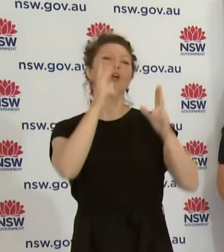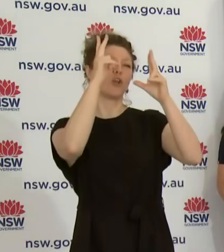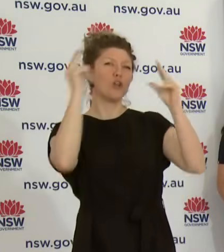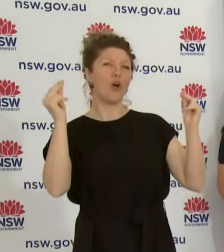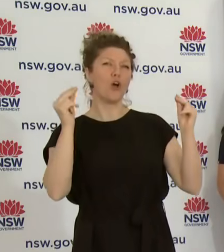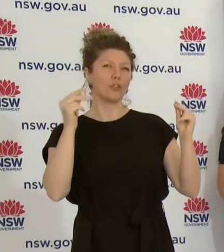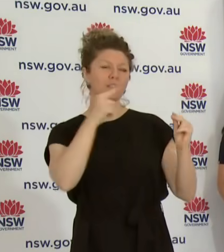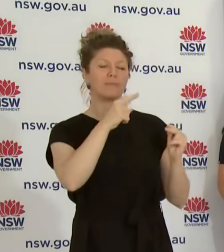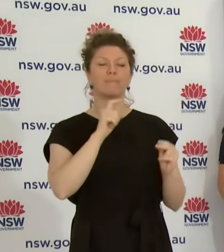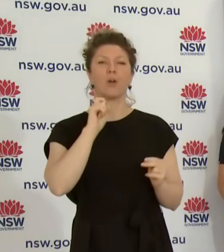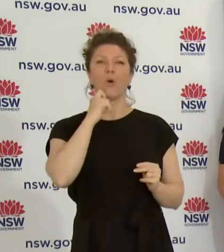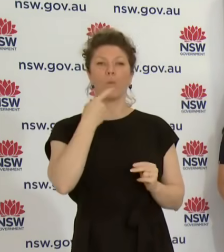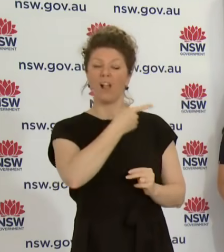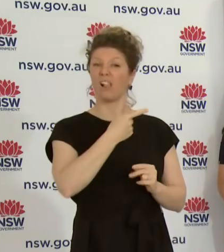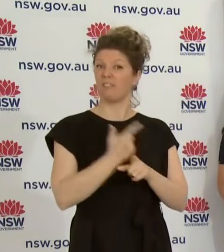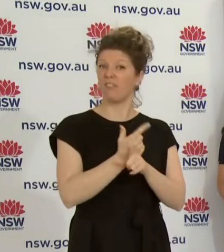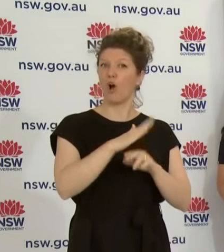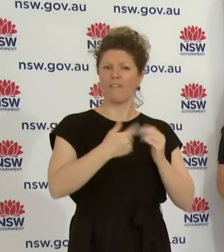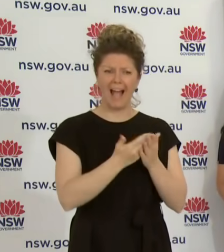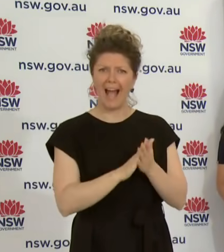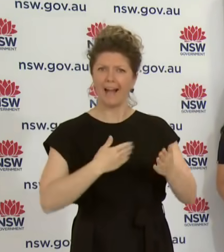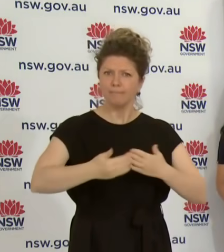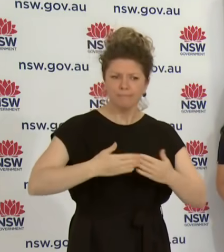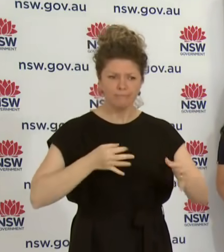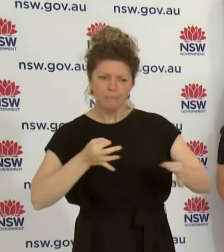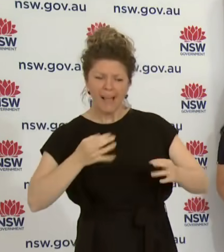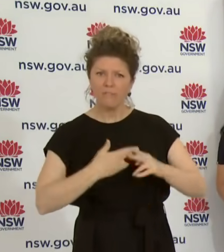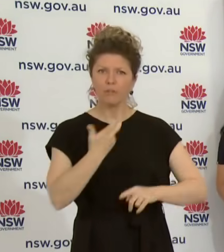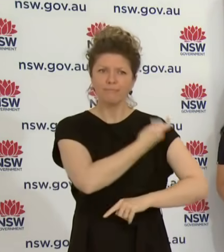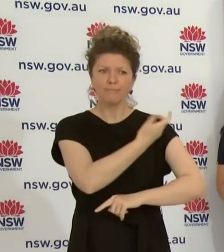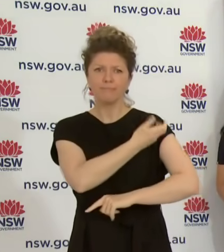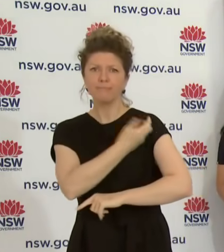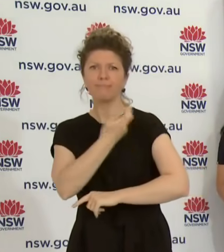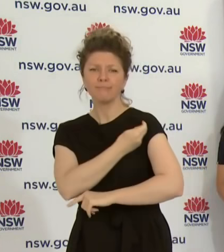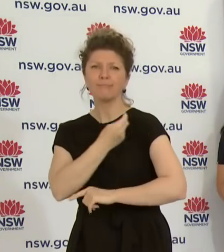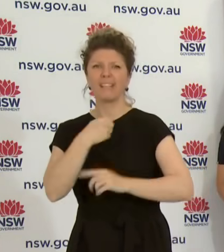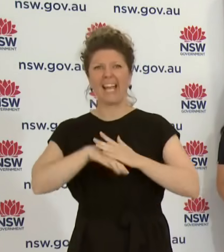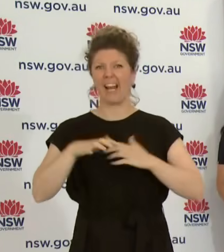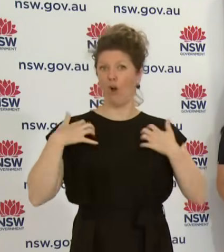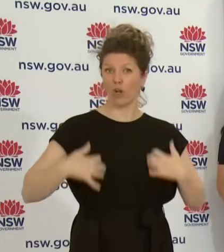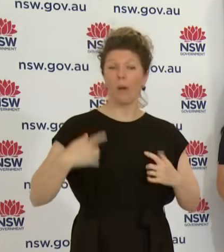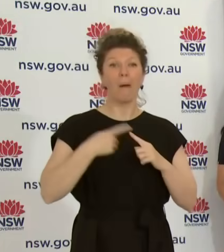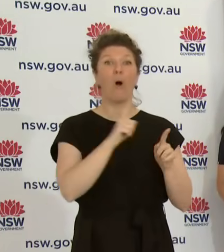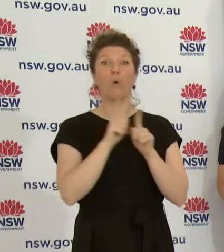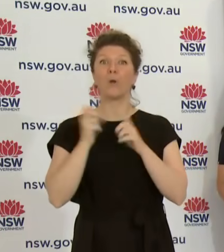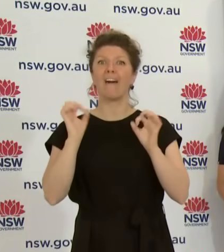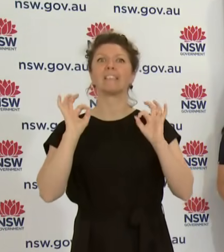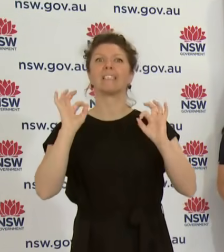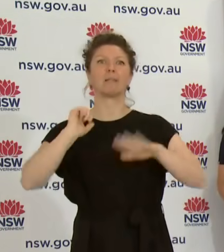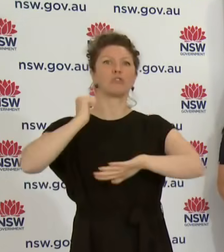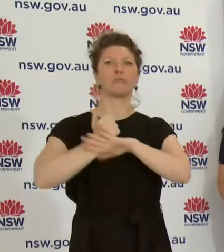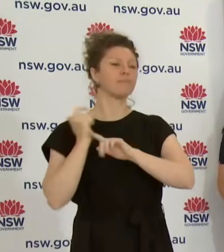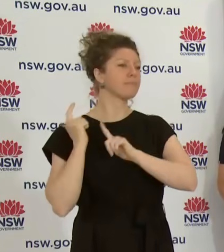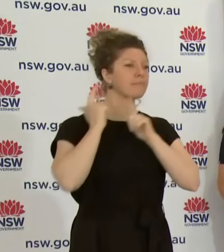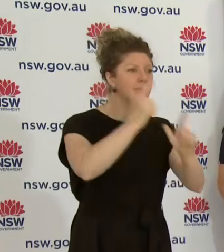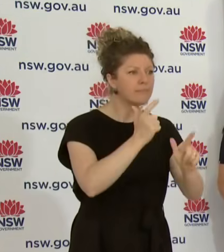she's in charge of managing the vaccination program for that hospital, but also in managing the mobile vaccination van that goes out to support vulnerable people in